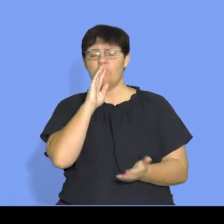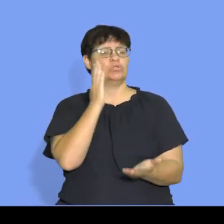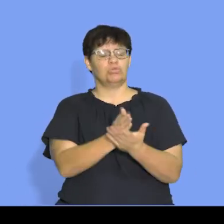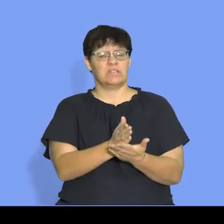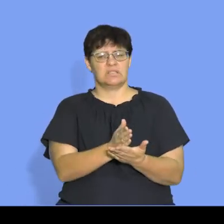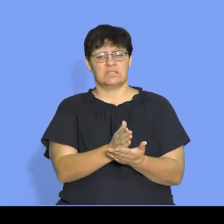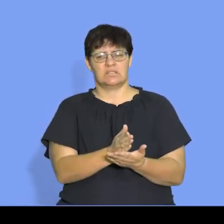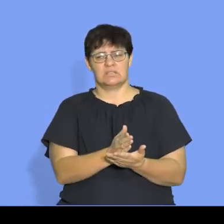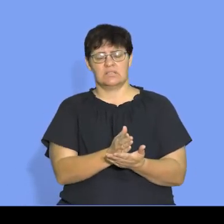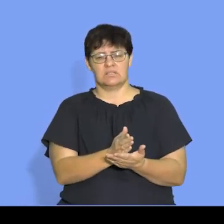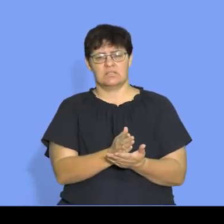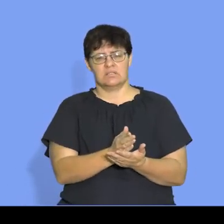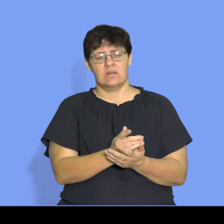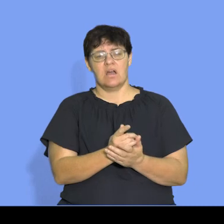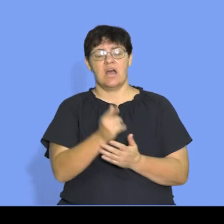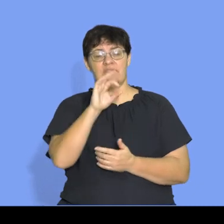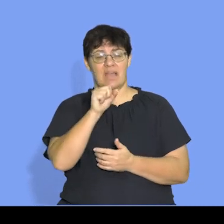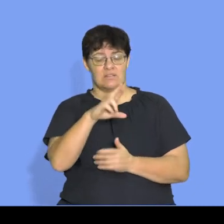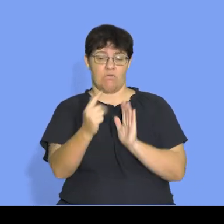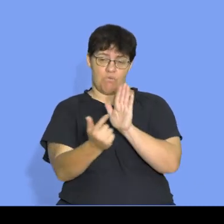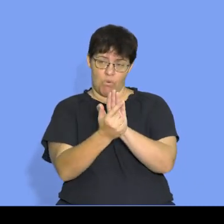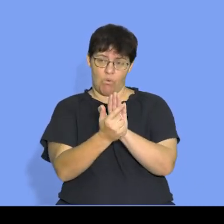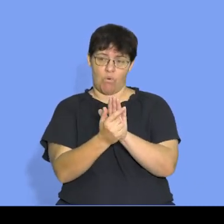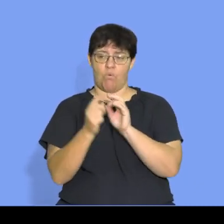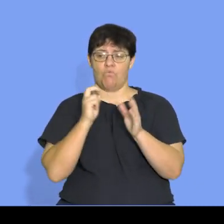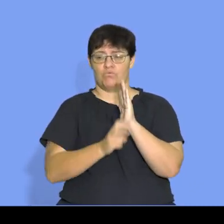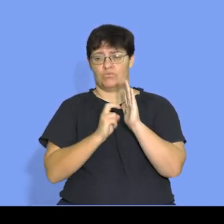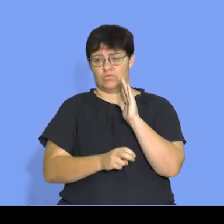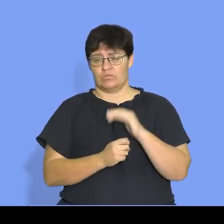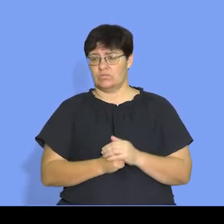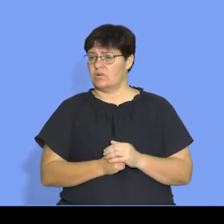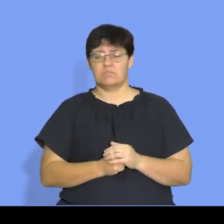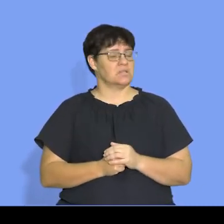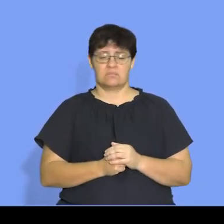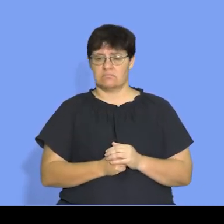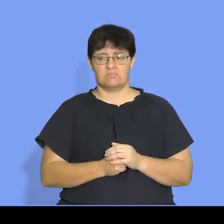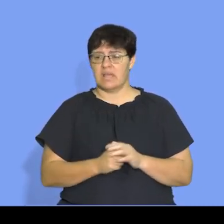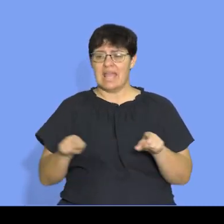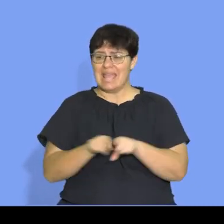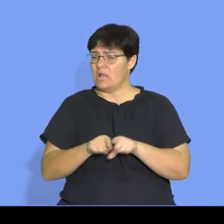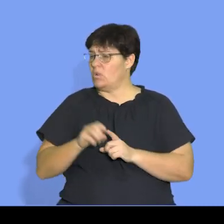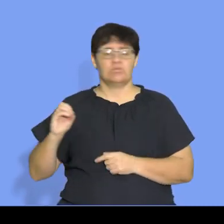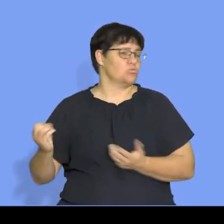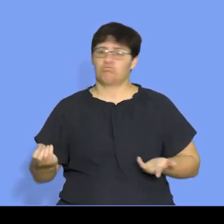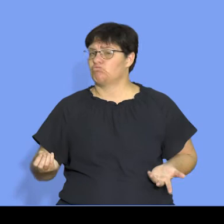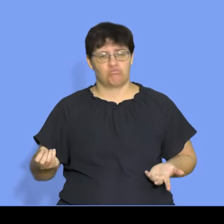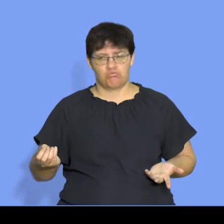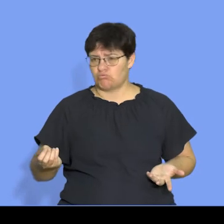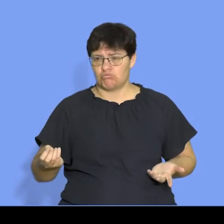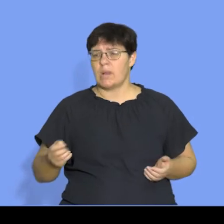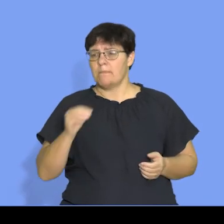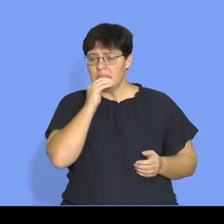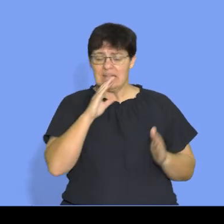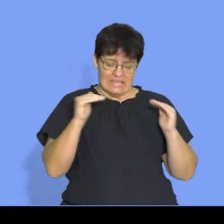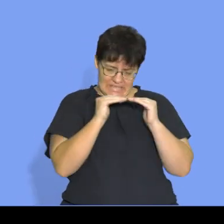my factor law rule, right? But it is not equal to 0, which is what the standard